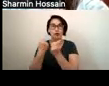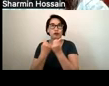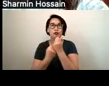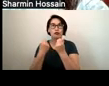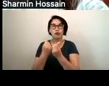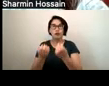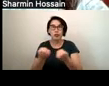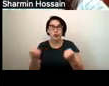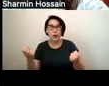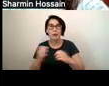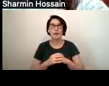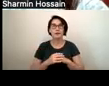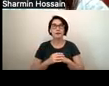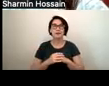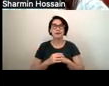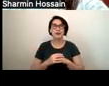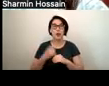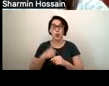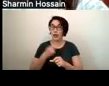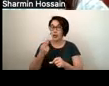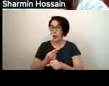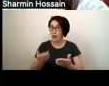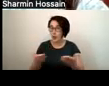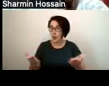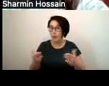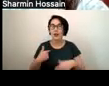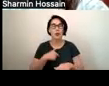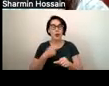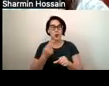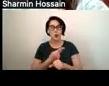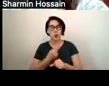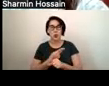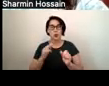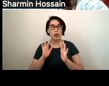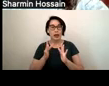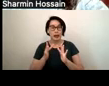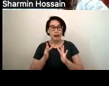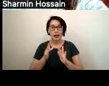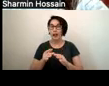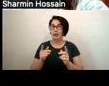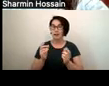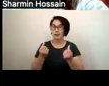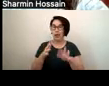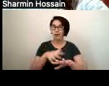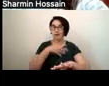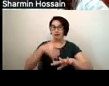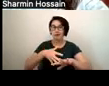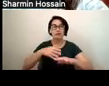We are using equipment and high-speed internet not available in many Indigenous communities today.